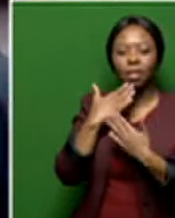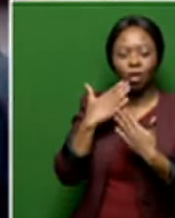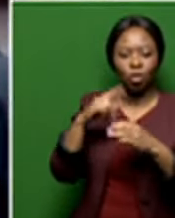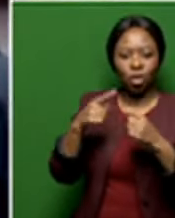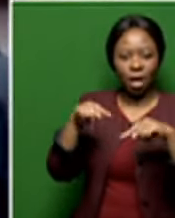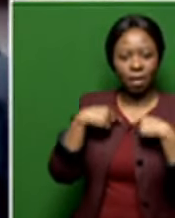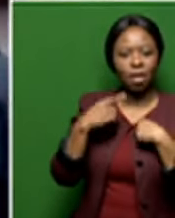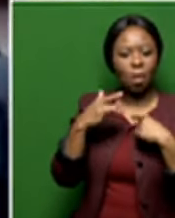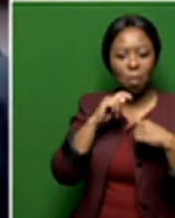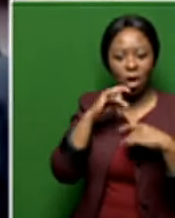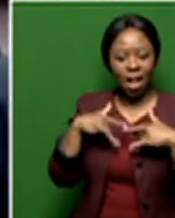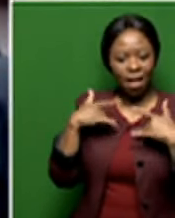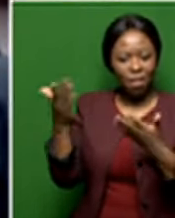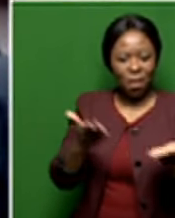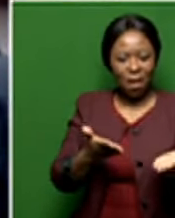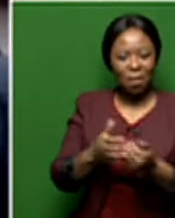Welcome to Morning Live.